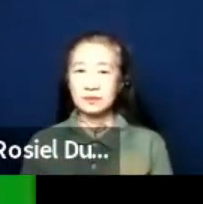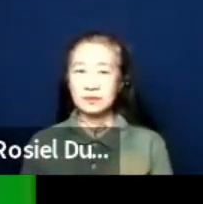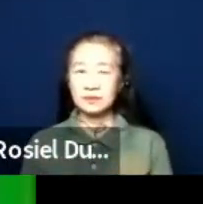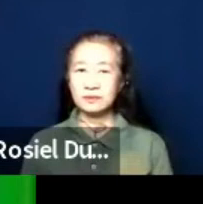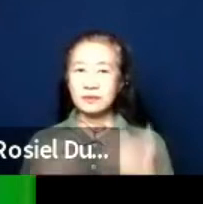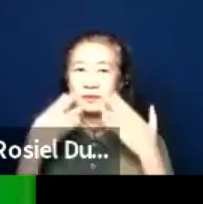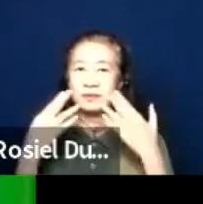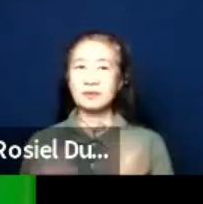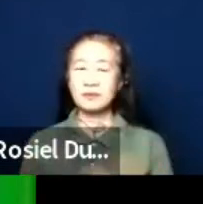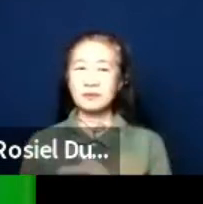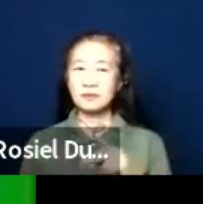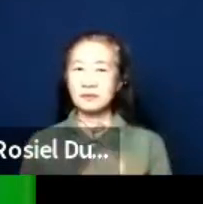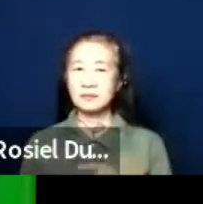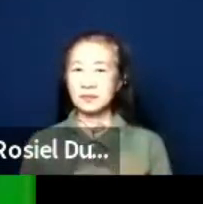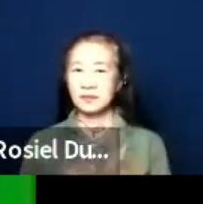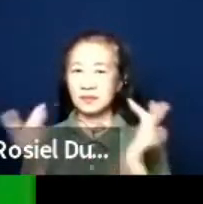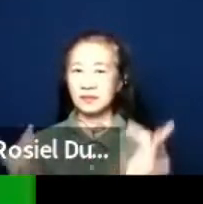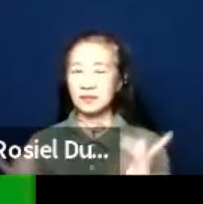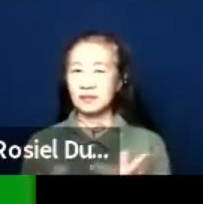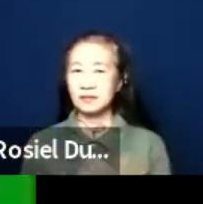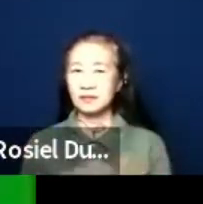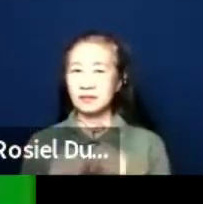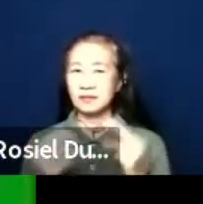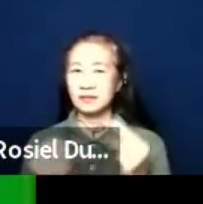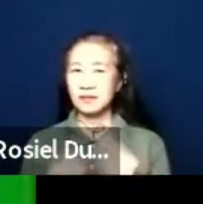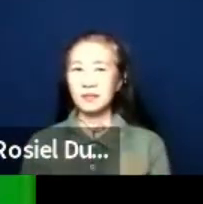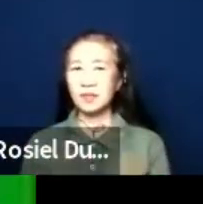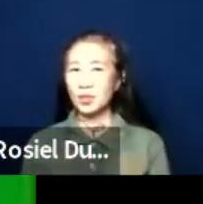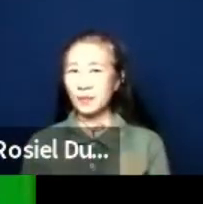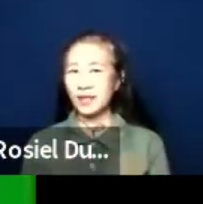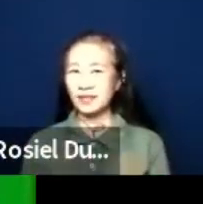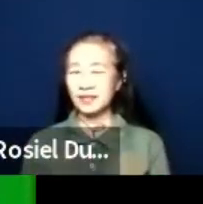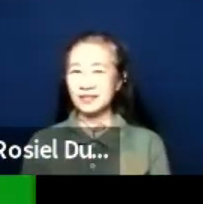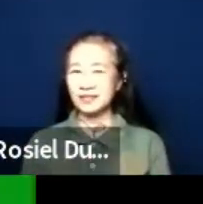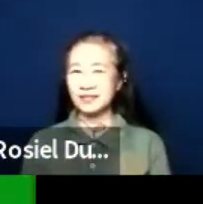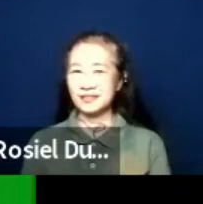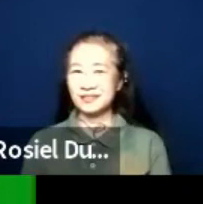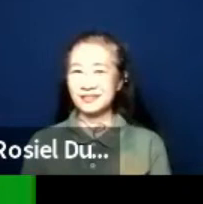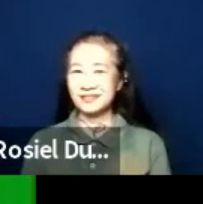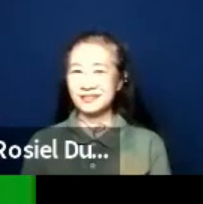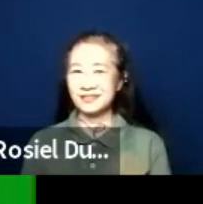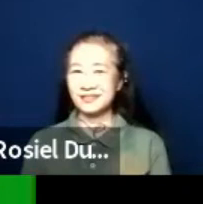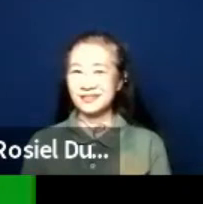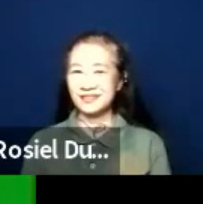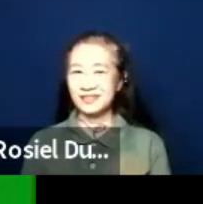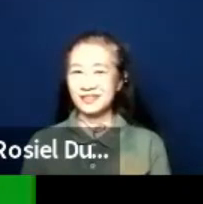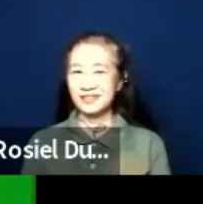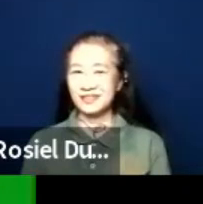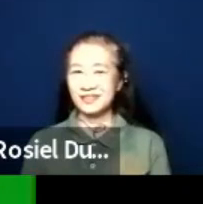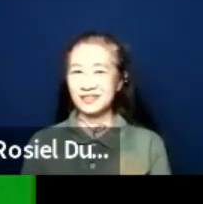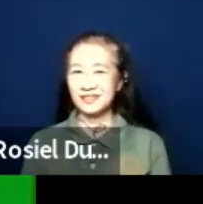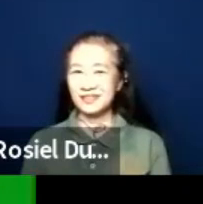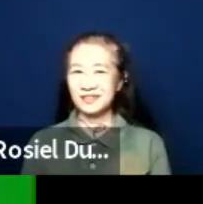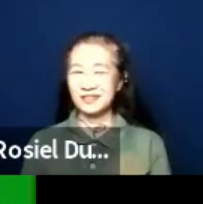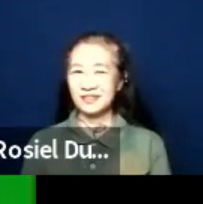Thank you, Philippine Heart Association Incorporated, for Save a Life, Learn CPR,